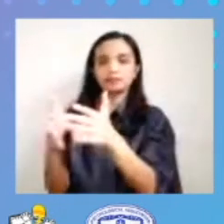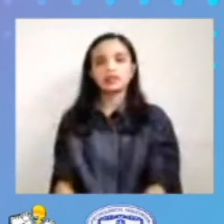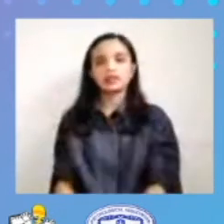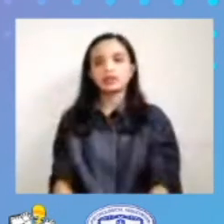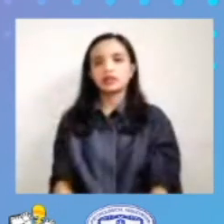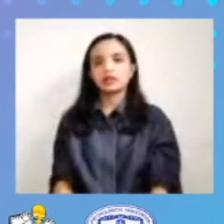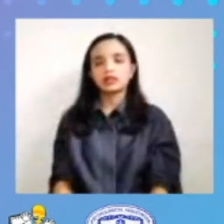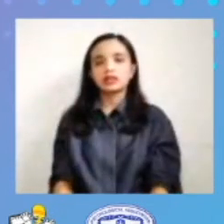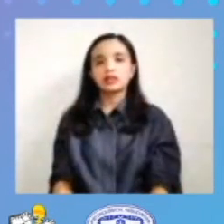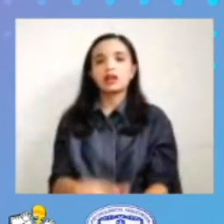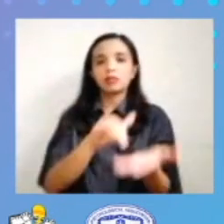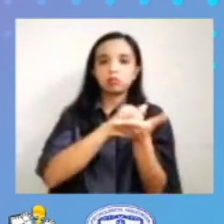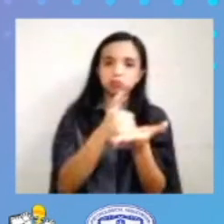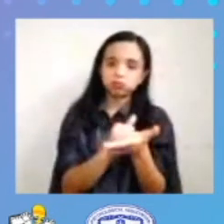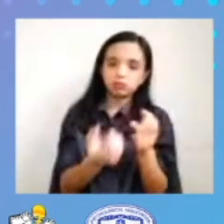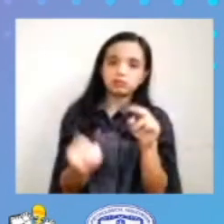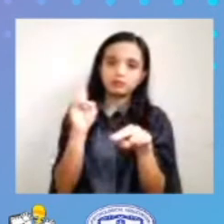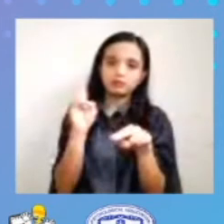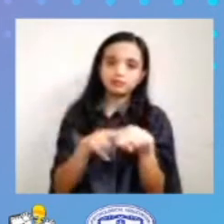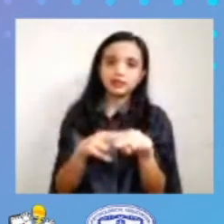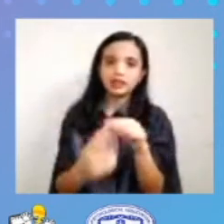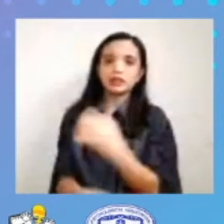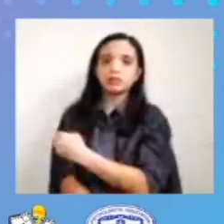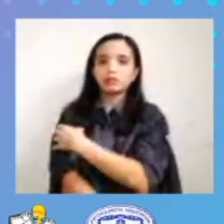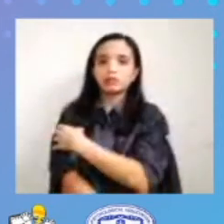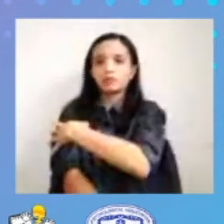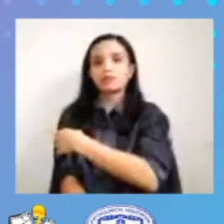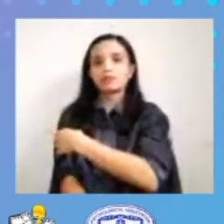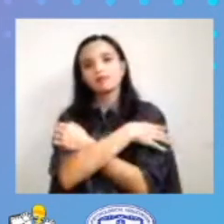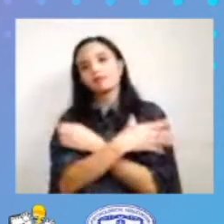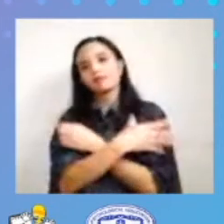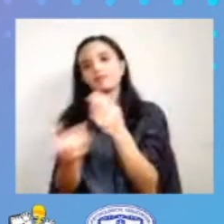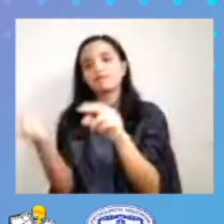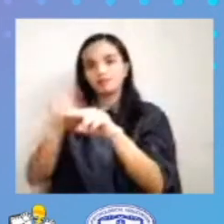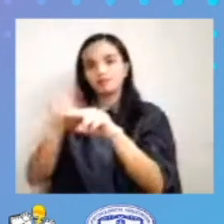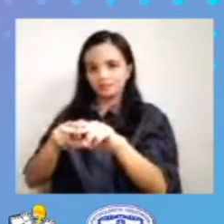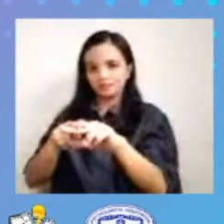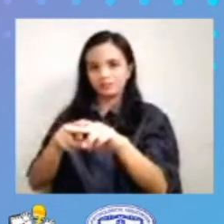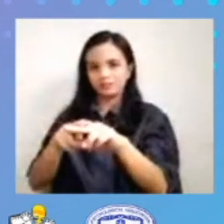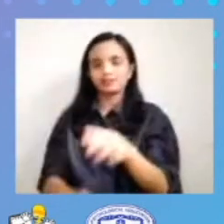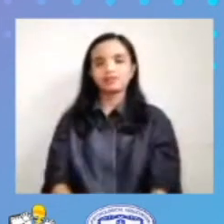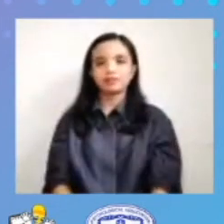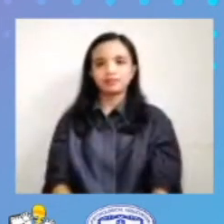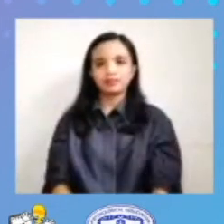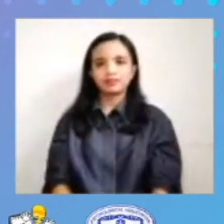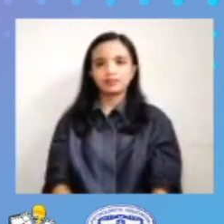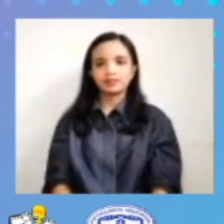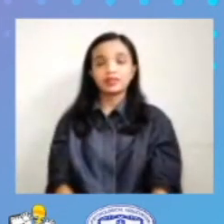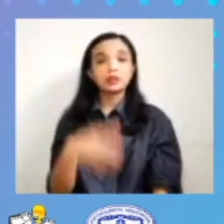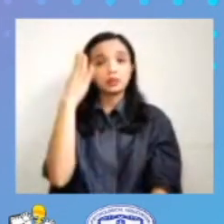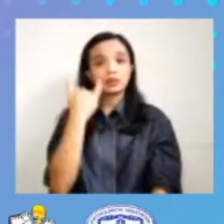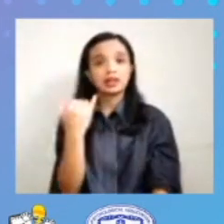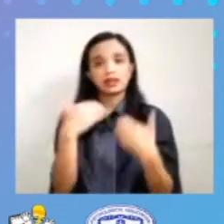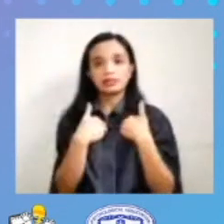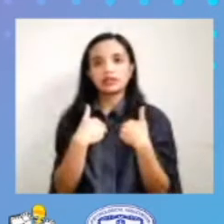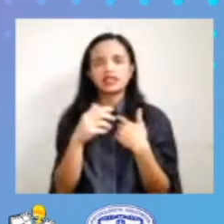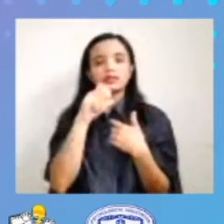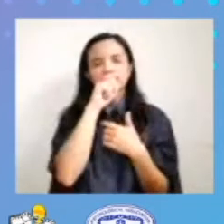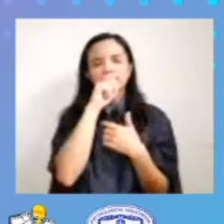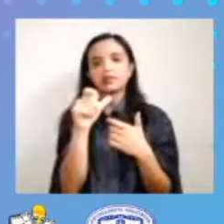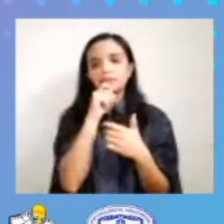ayan, naano ko nga kanina, nag-guilty ako sa kanin. Grabe po ako kumain, pero hindi po talaga ako nag-gain weight. So,